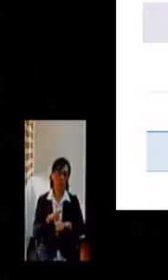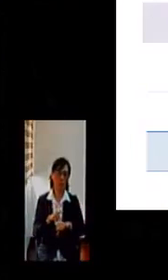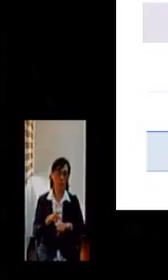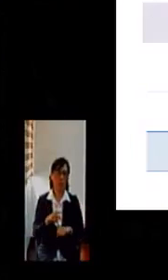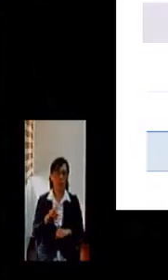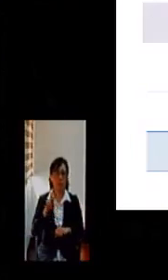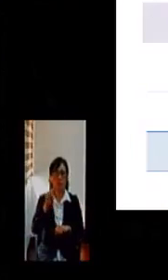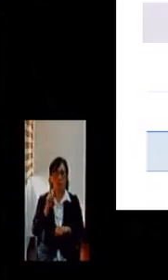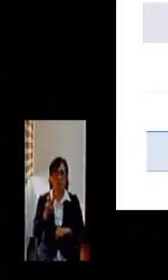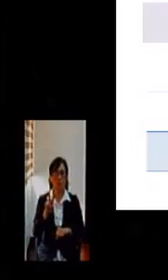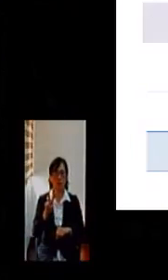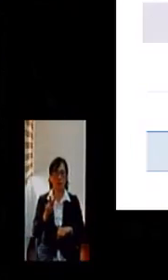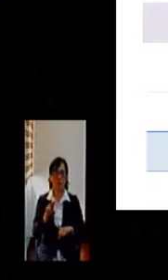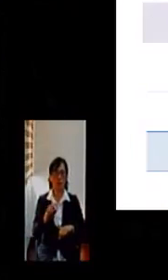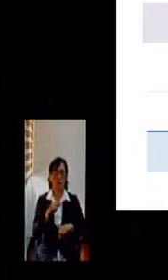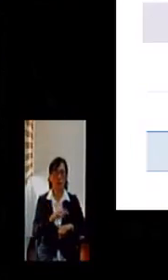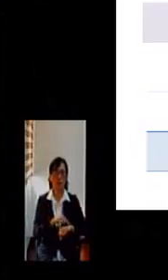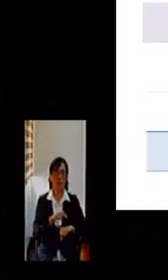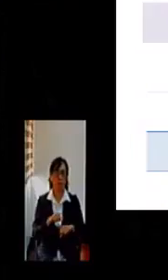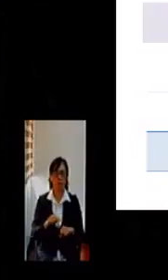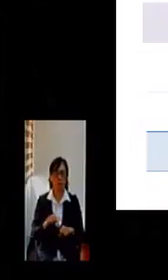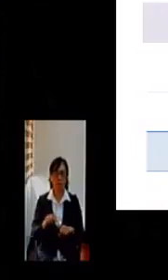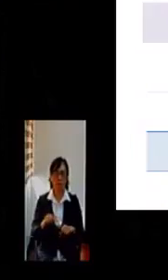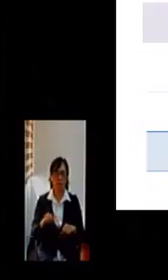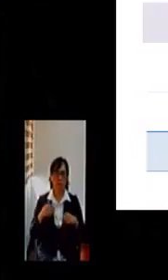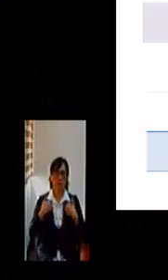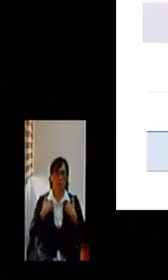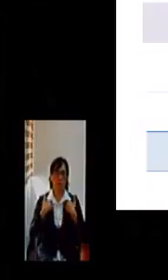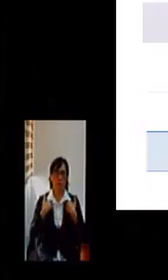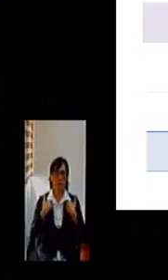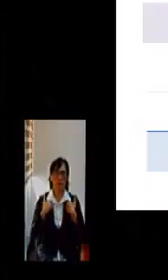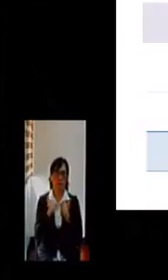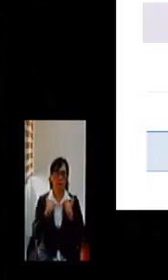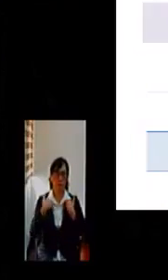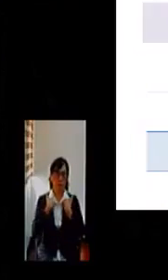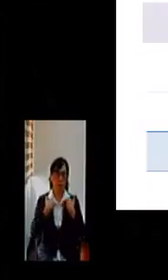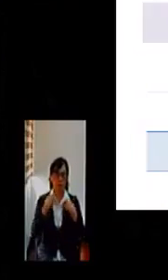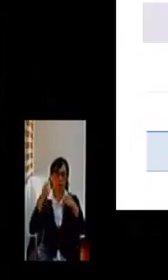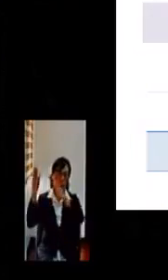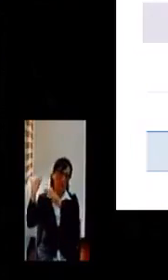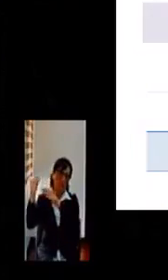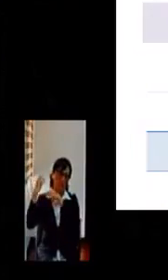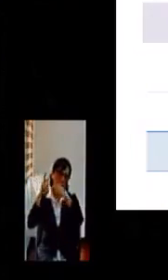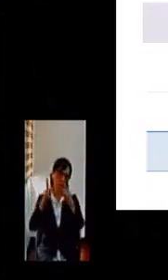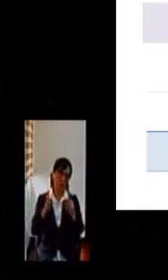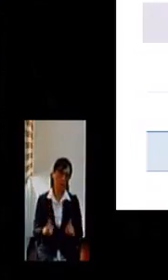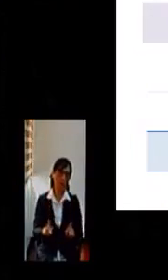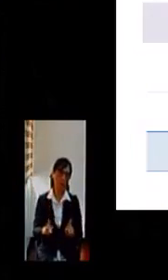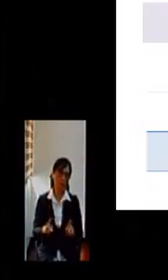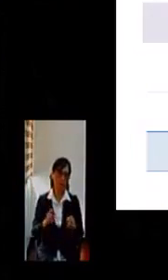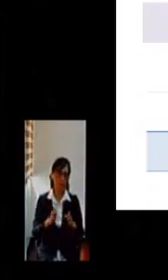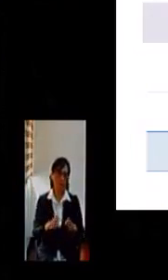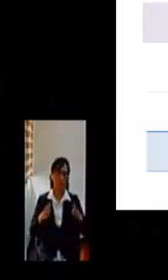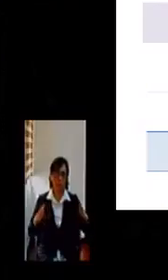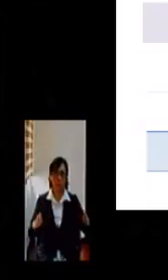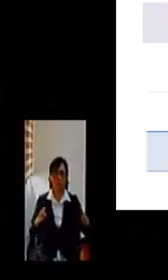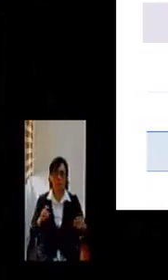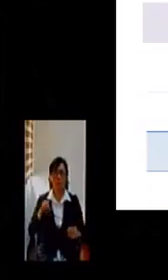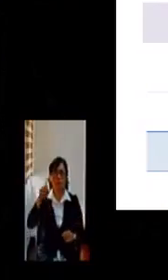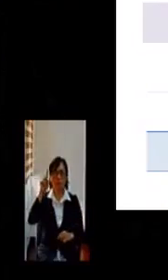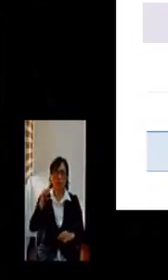many endemic species here than in Brazil. That, I hope, puts a big exclamation point why